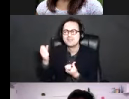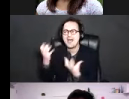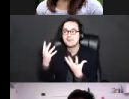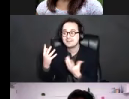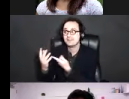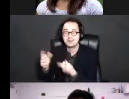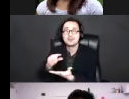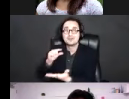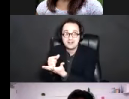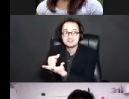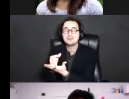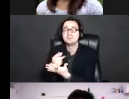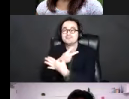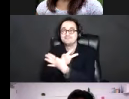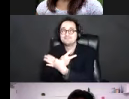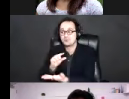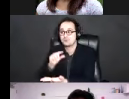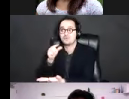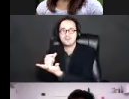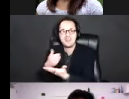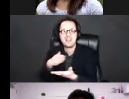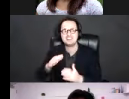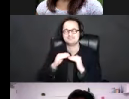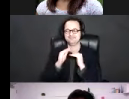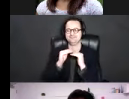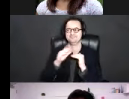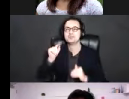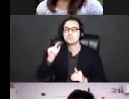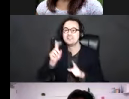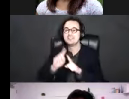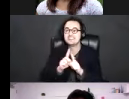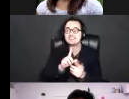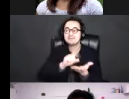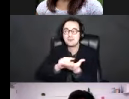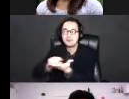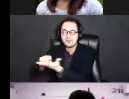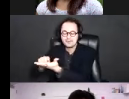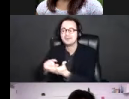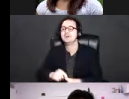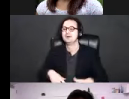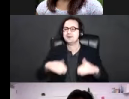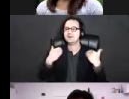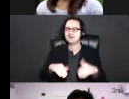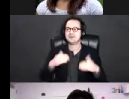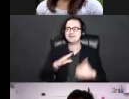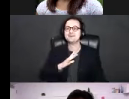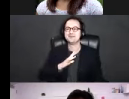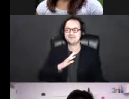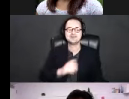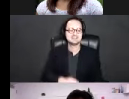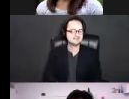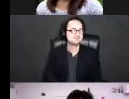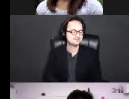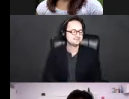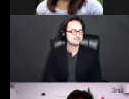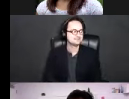graduated from graduate school. And I think that year you had like over 20 publications with 9 first-time authors. So I think he's an, so